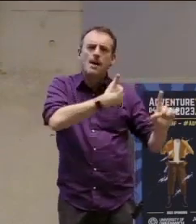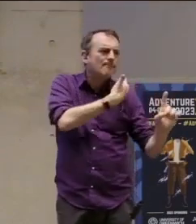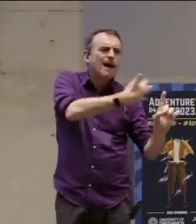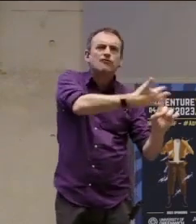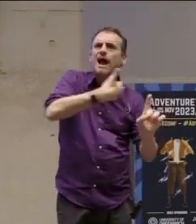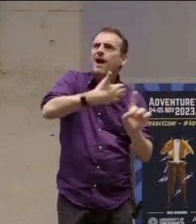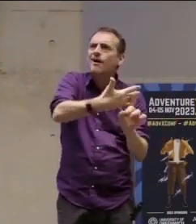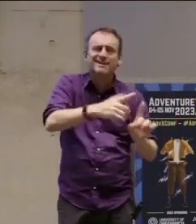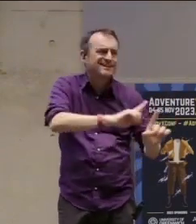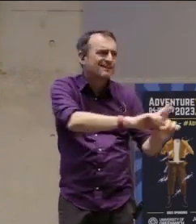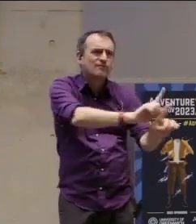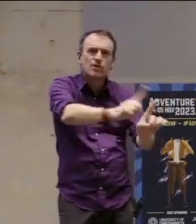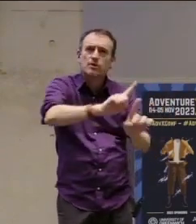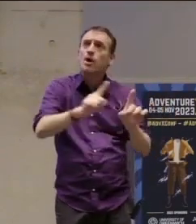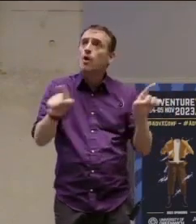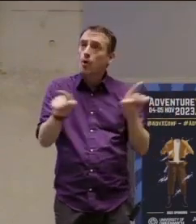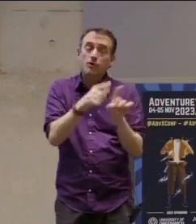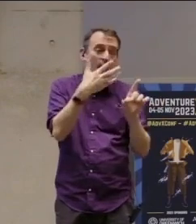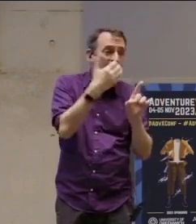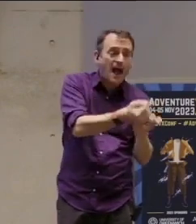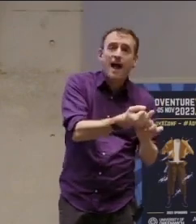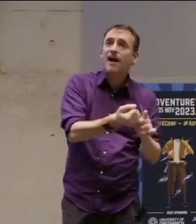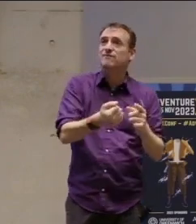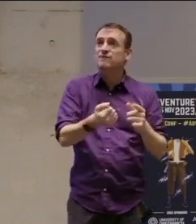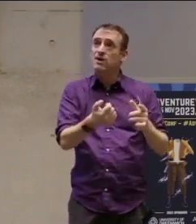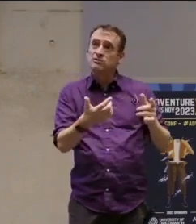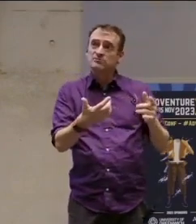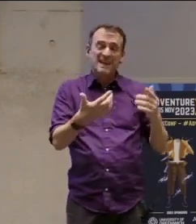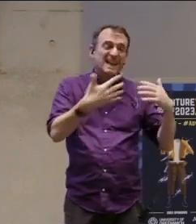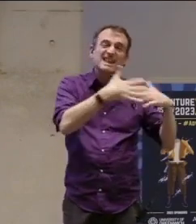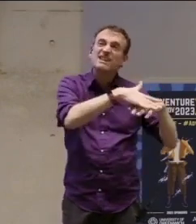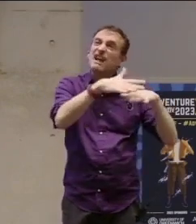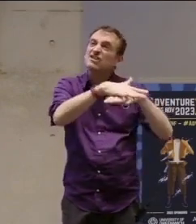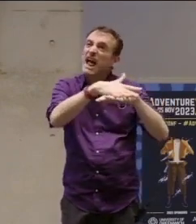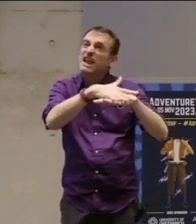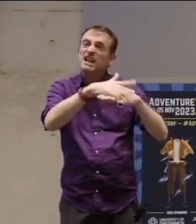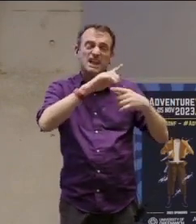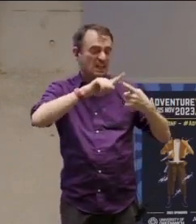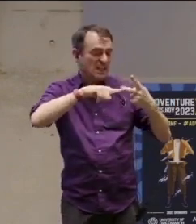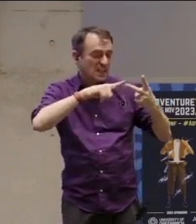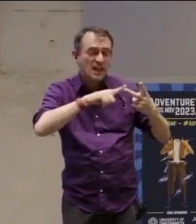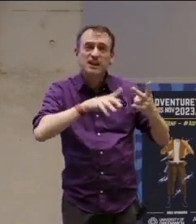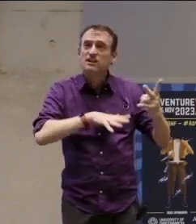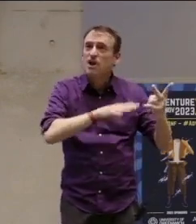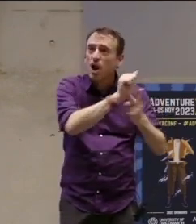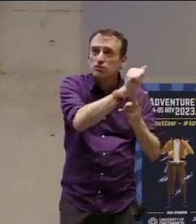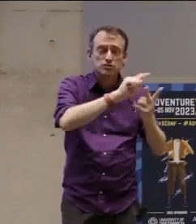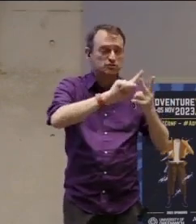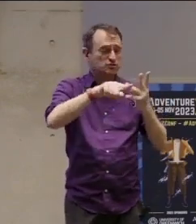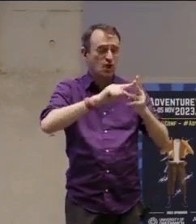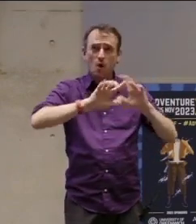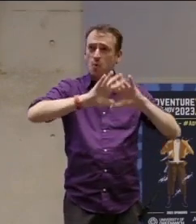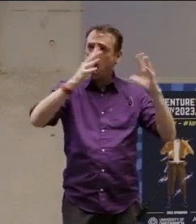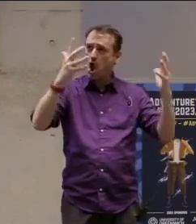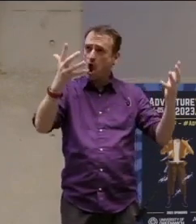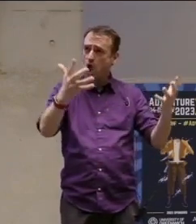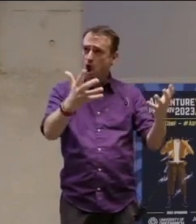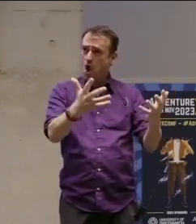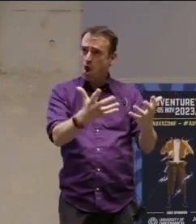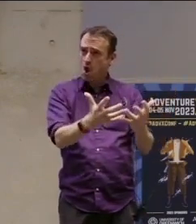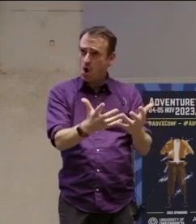about intersectionality of like different cultures, about people coming from different parts of the world. You do any sort of